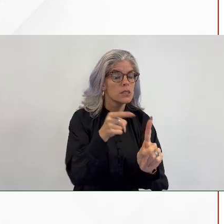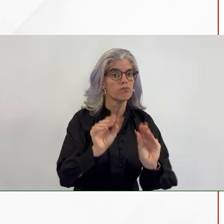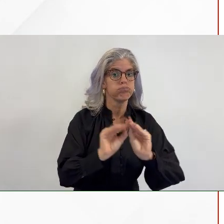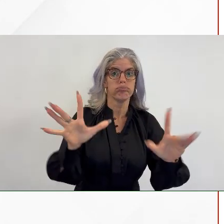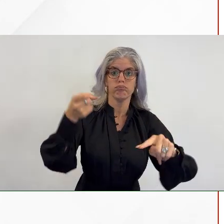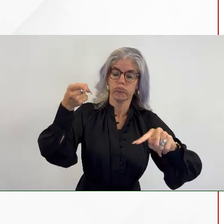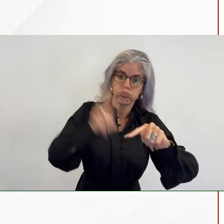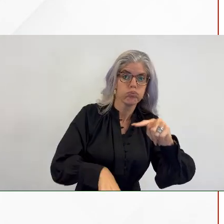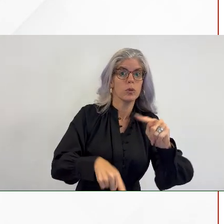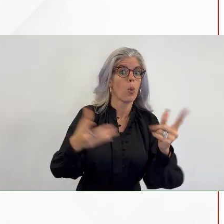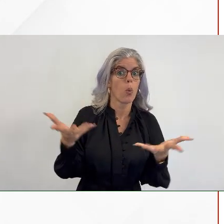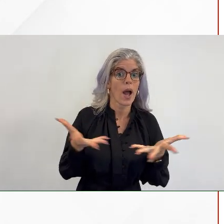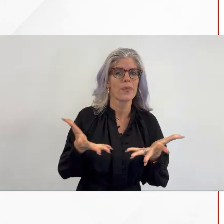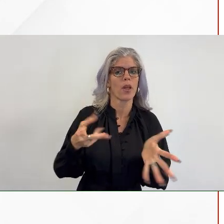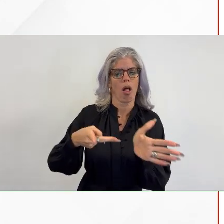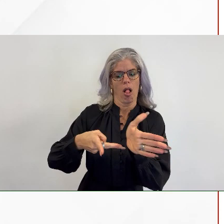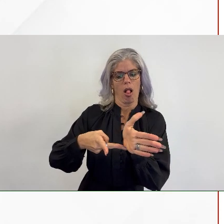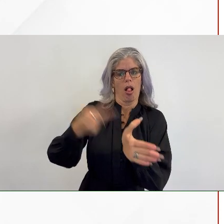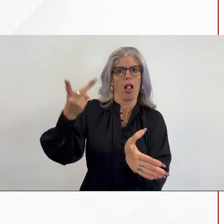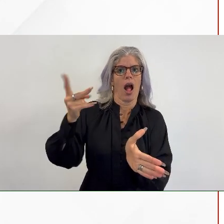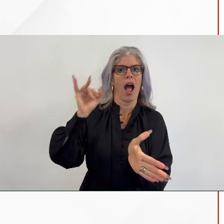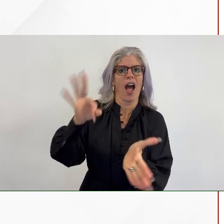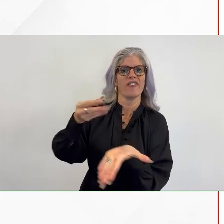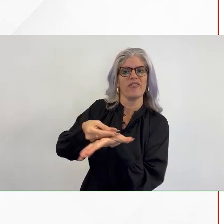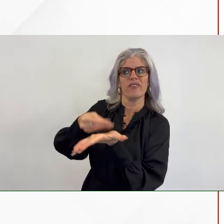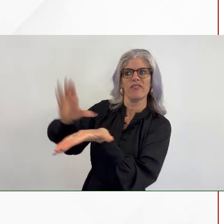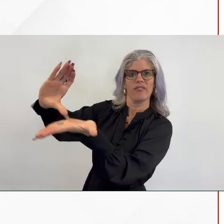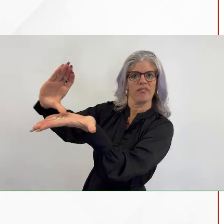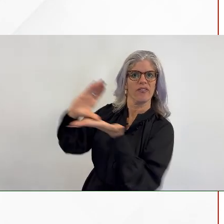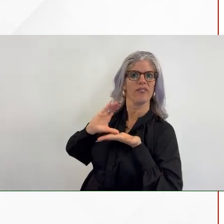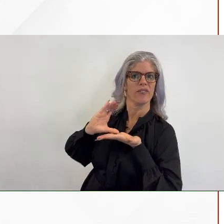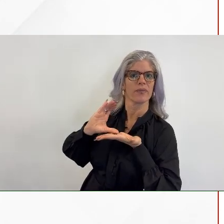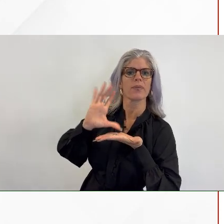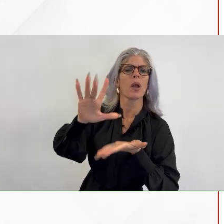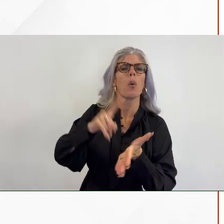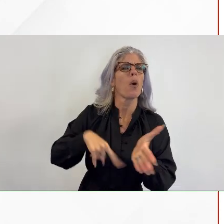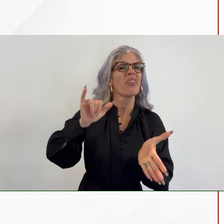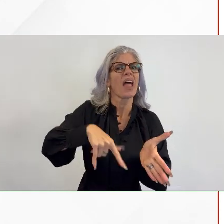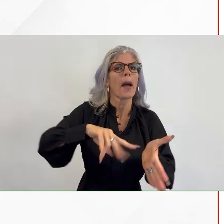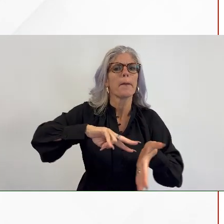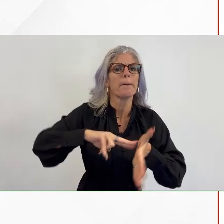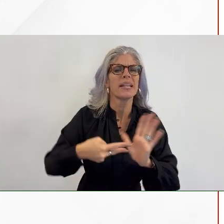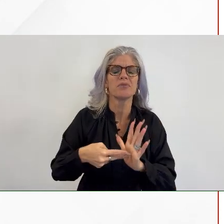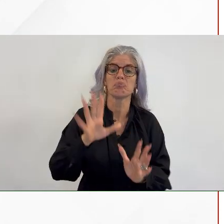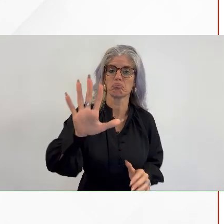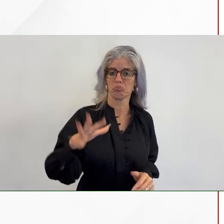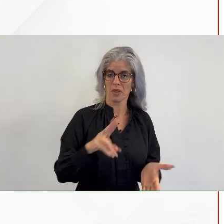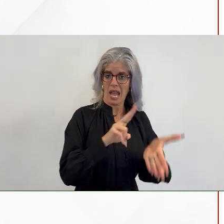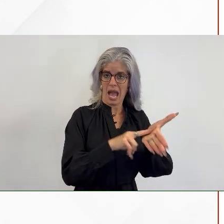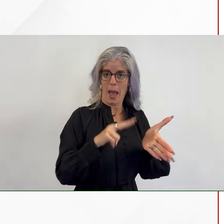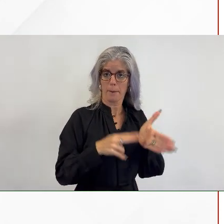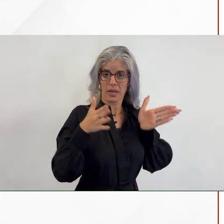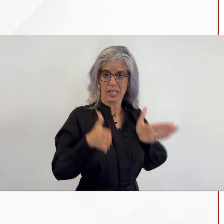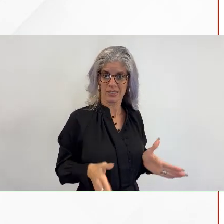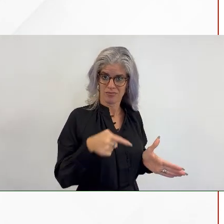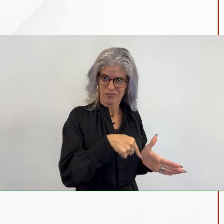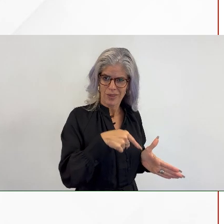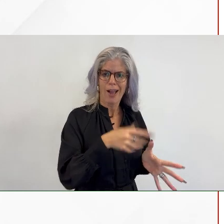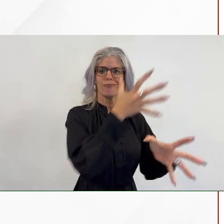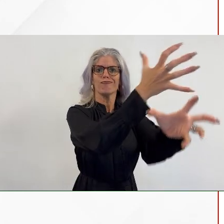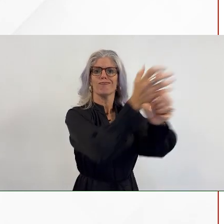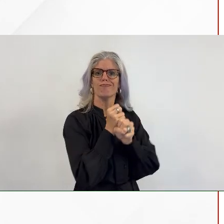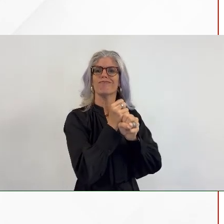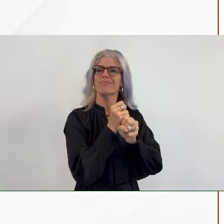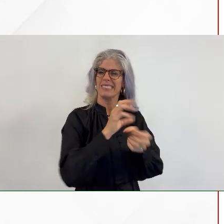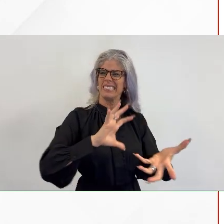benefits, meaning the applicant receives disaster-related funding from two sources for the same item of work. For